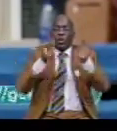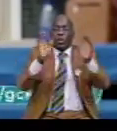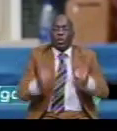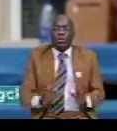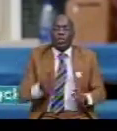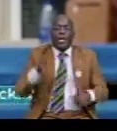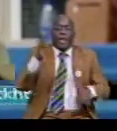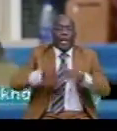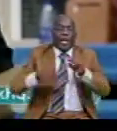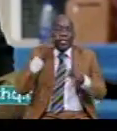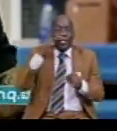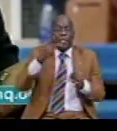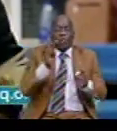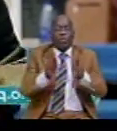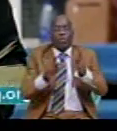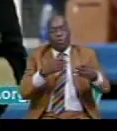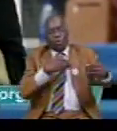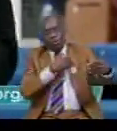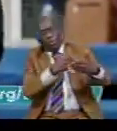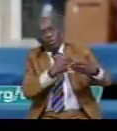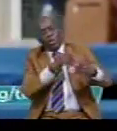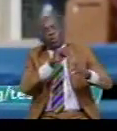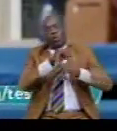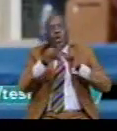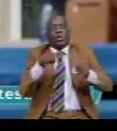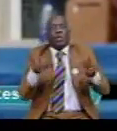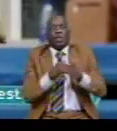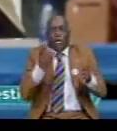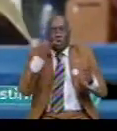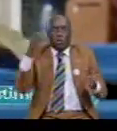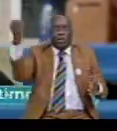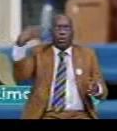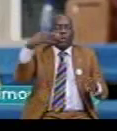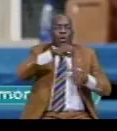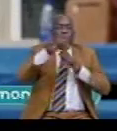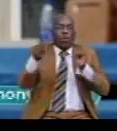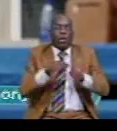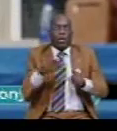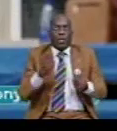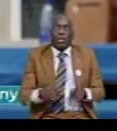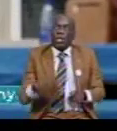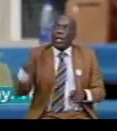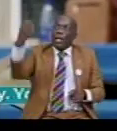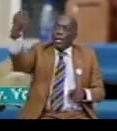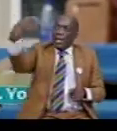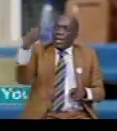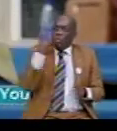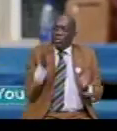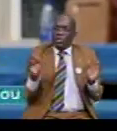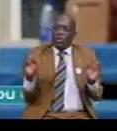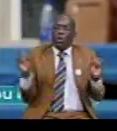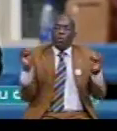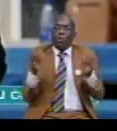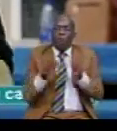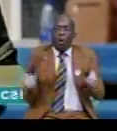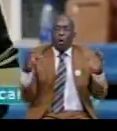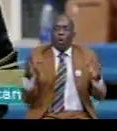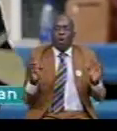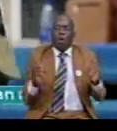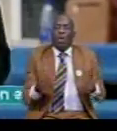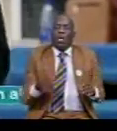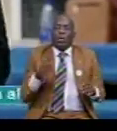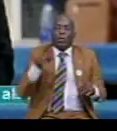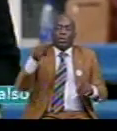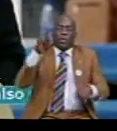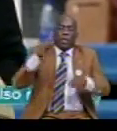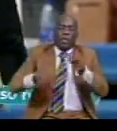kin riran ri nkan to wa ni okan ti ina ba de ti lo tan ni atanju mi o ni riran daada sugbon mo dupe ni owo olorun pe